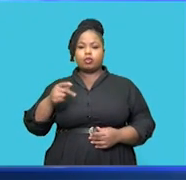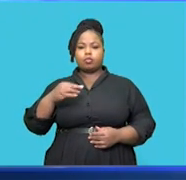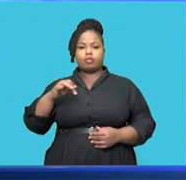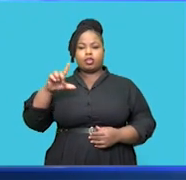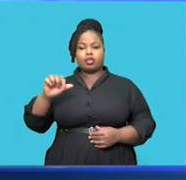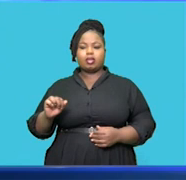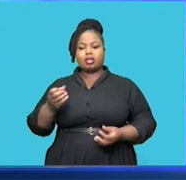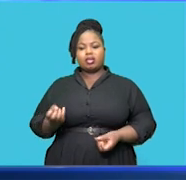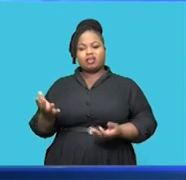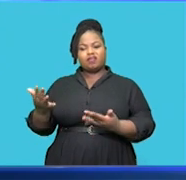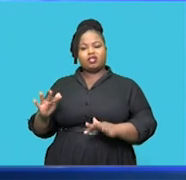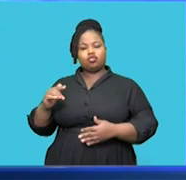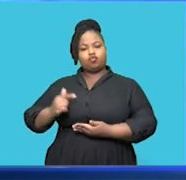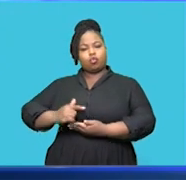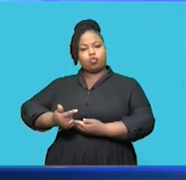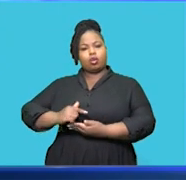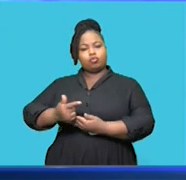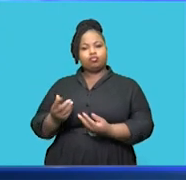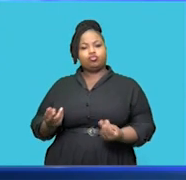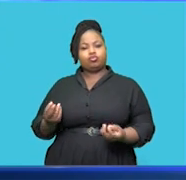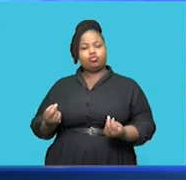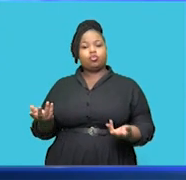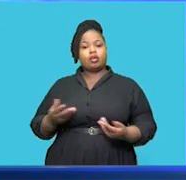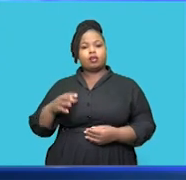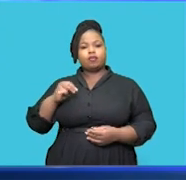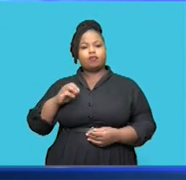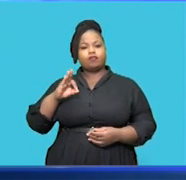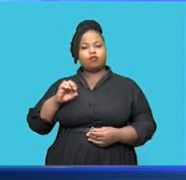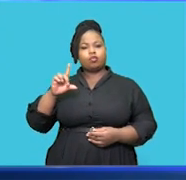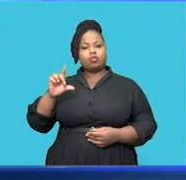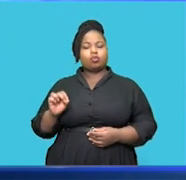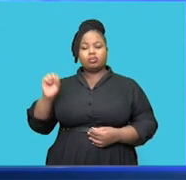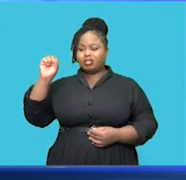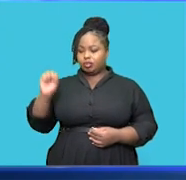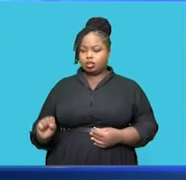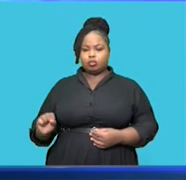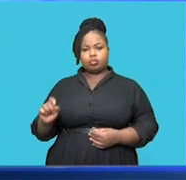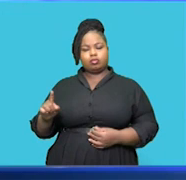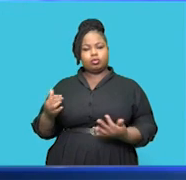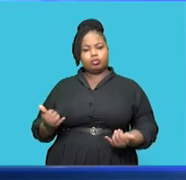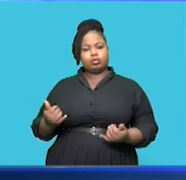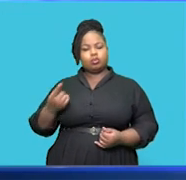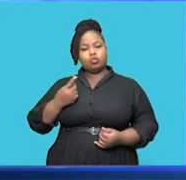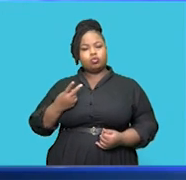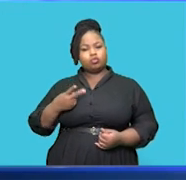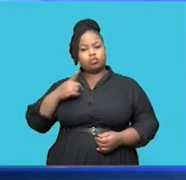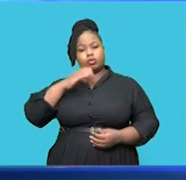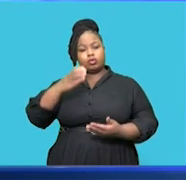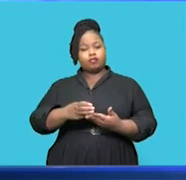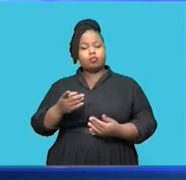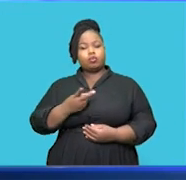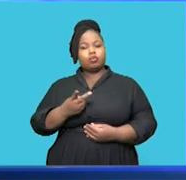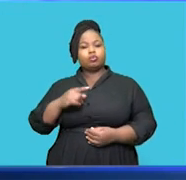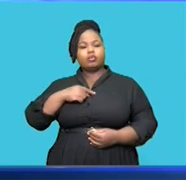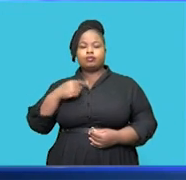ka dikomporo tse ntjha kliniking ya Mofolo South pejana kajeno. Nehelo ena ke karolo ya tema ya ntlafatso ya ditshebeletso dibakeng tsa